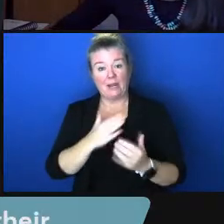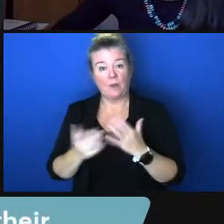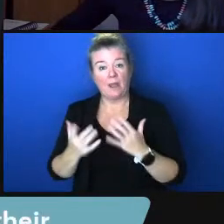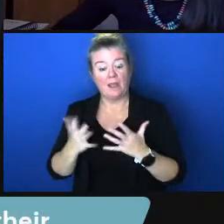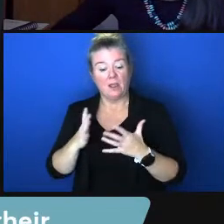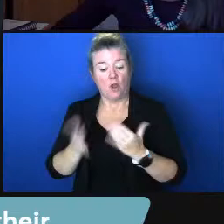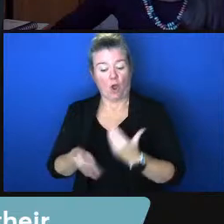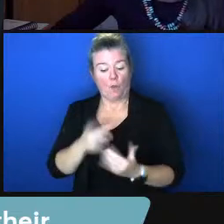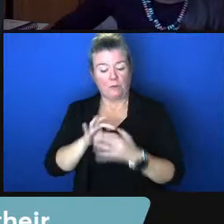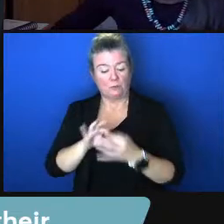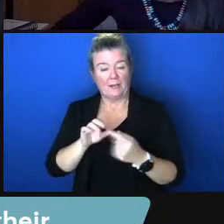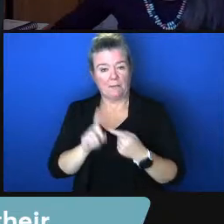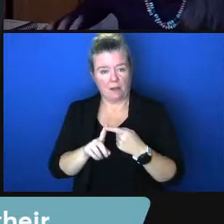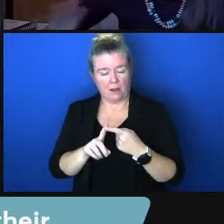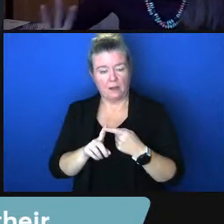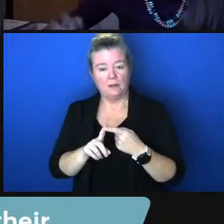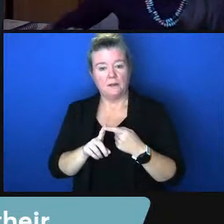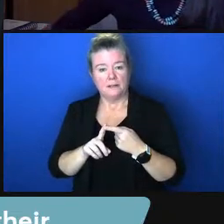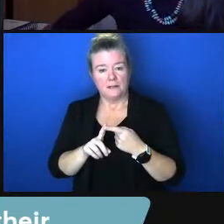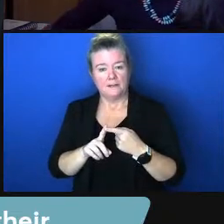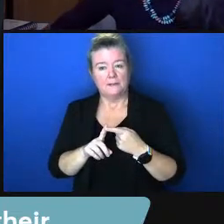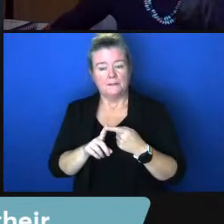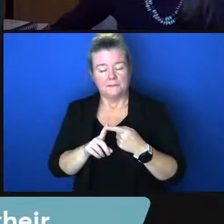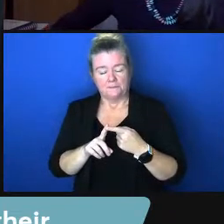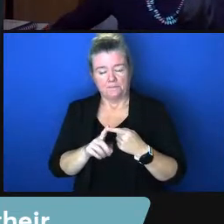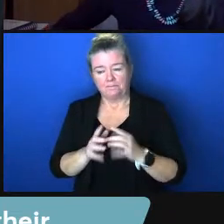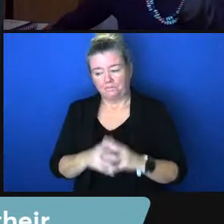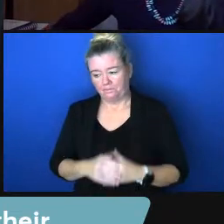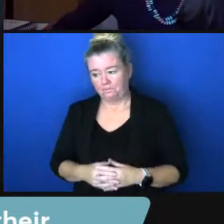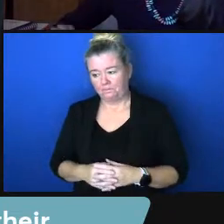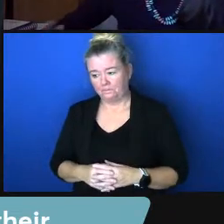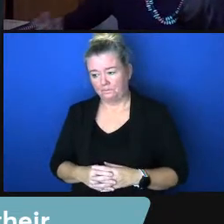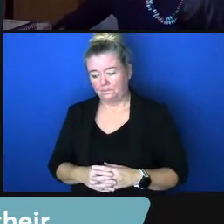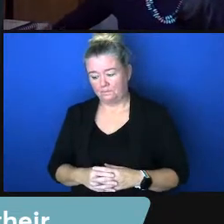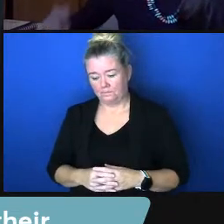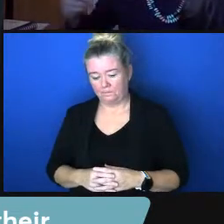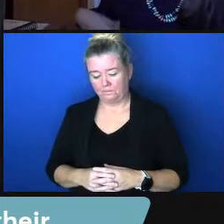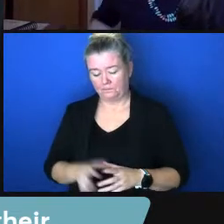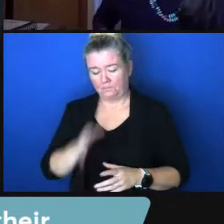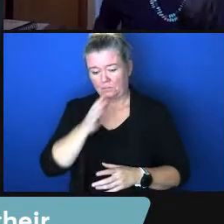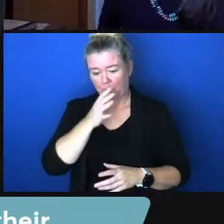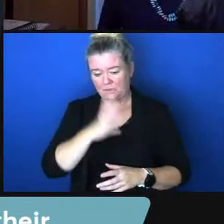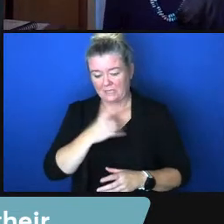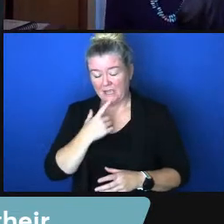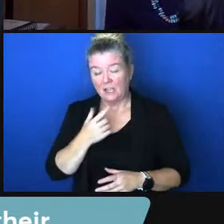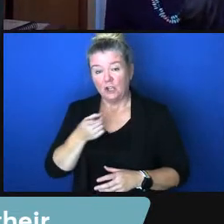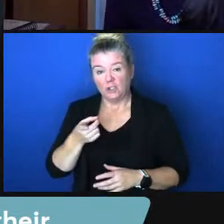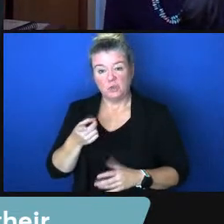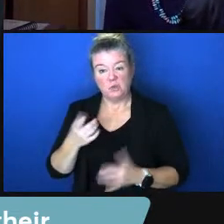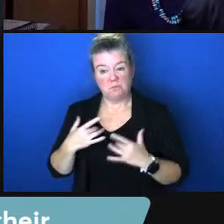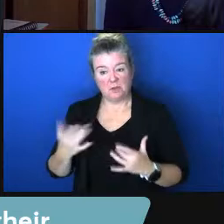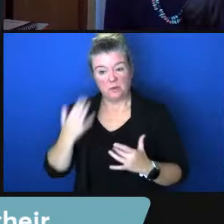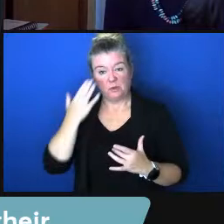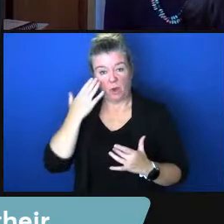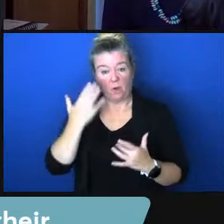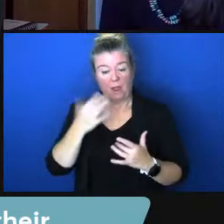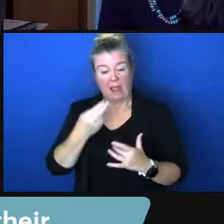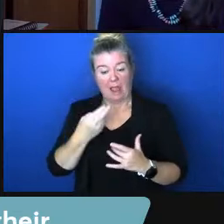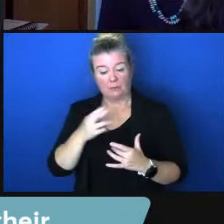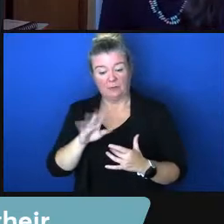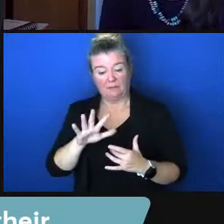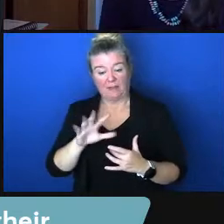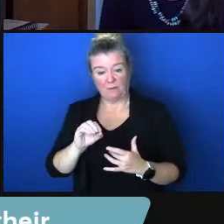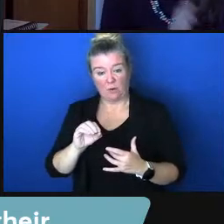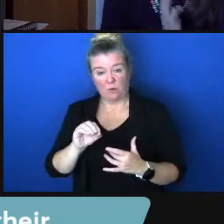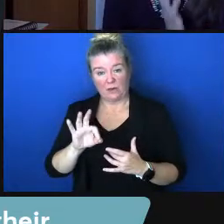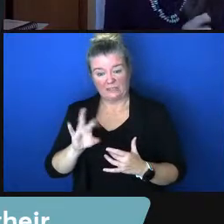to this, but essentially, they say, as you likely know, House Bill 5097